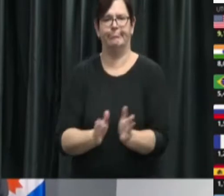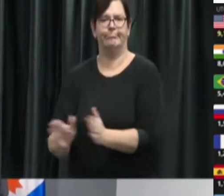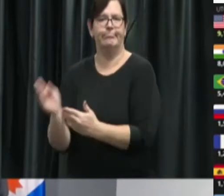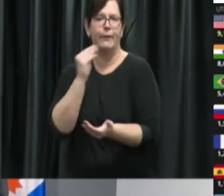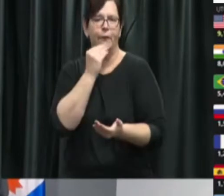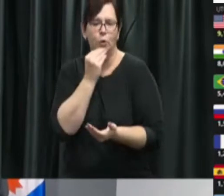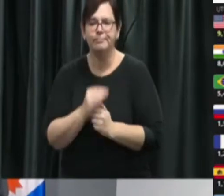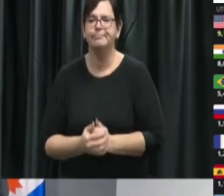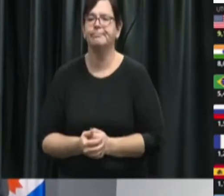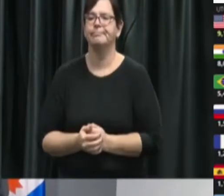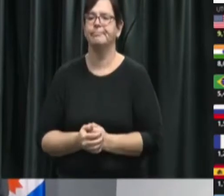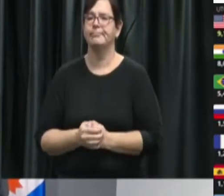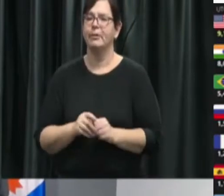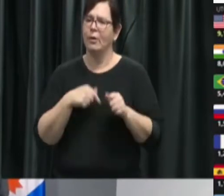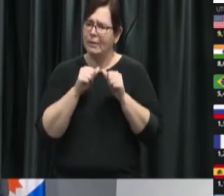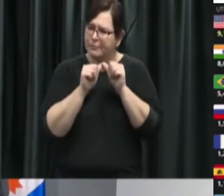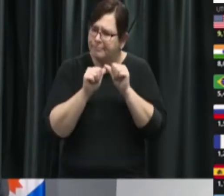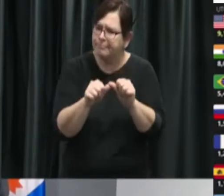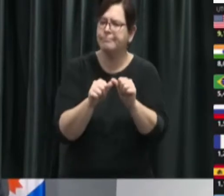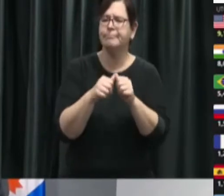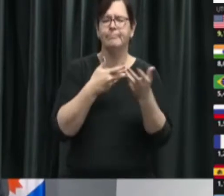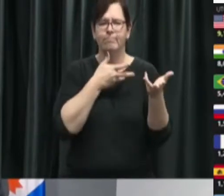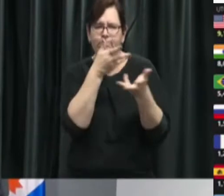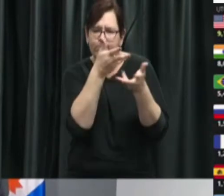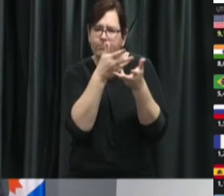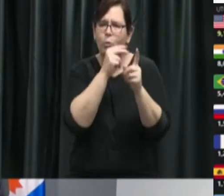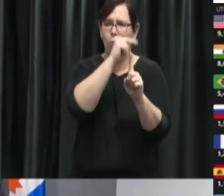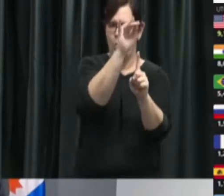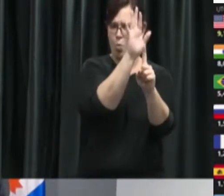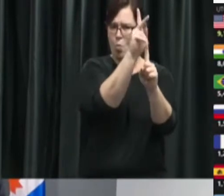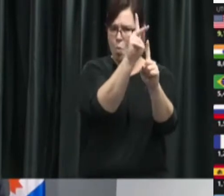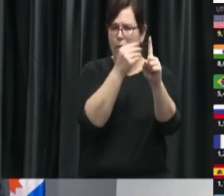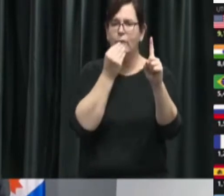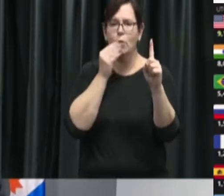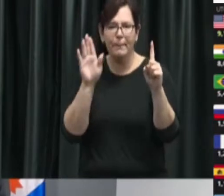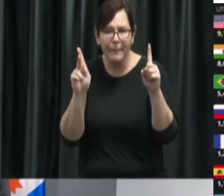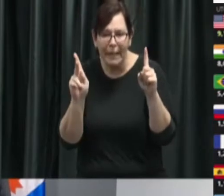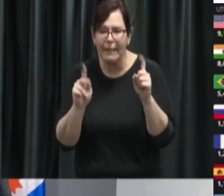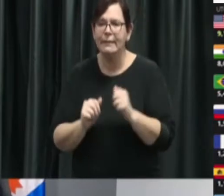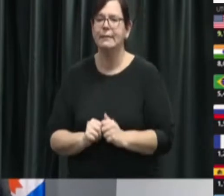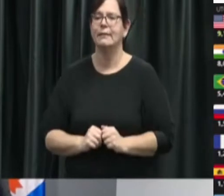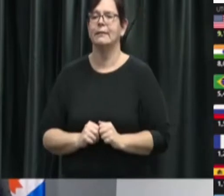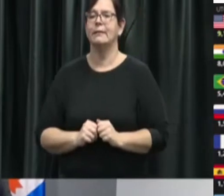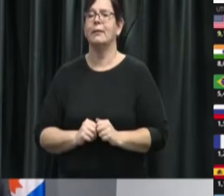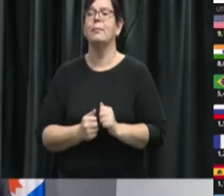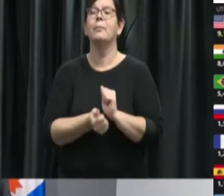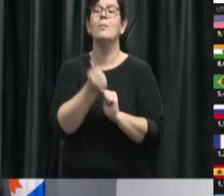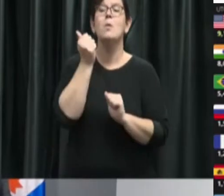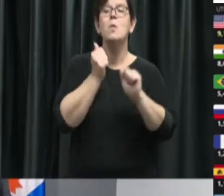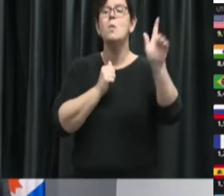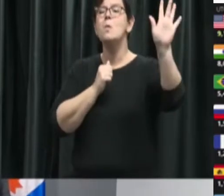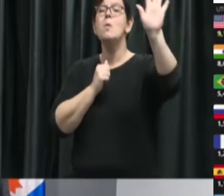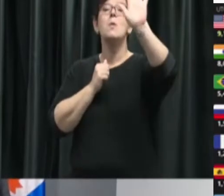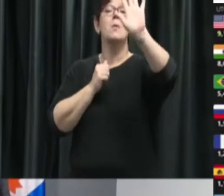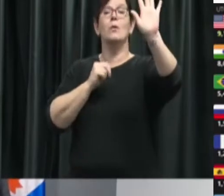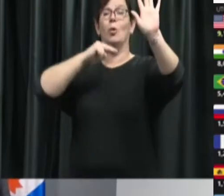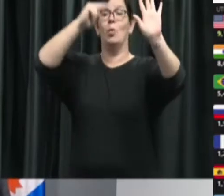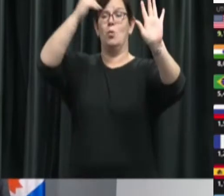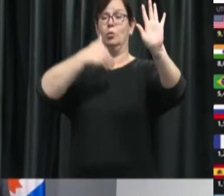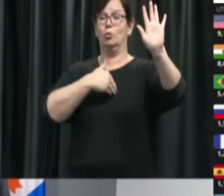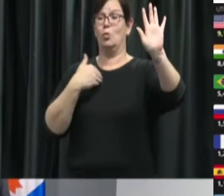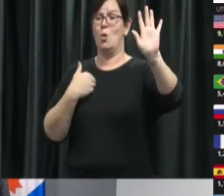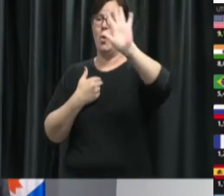with North York Harvest Food Bank, and of course, most of the northwest of the city, not all, is in North York, one of the TO support recipients as well,